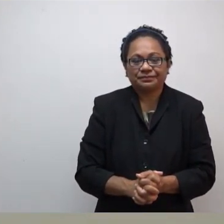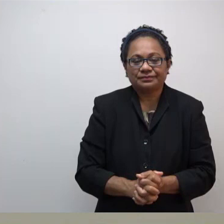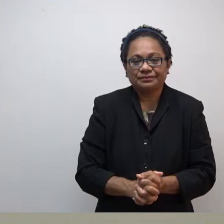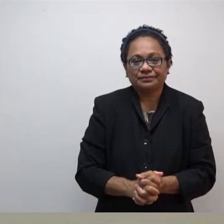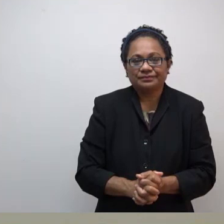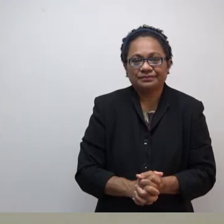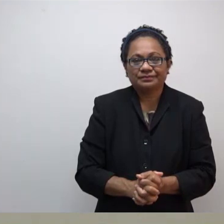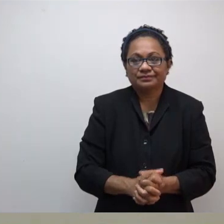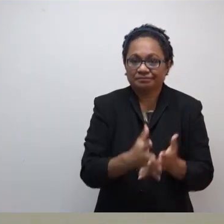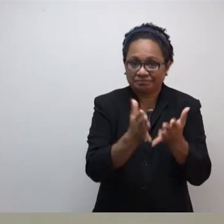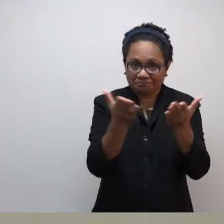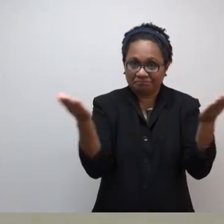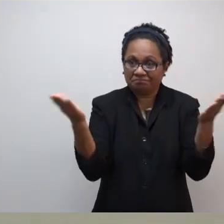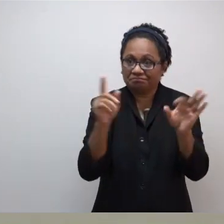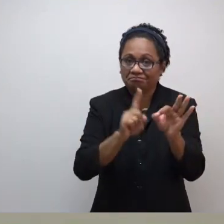you have any questions?